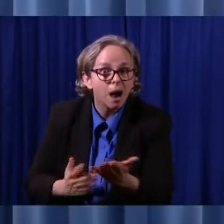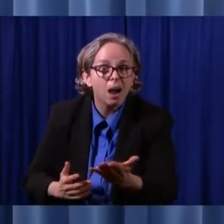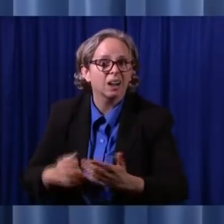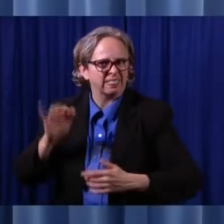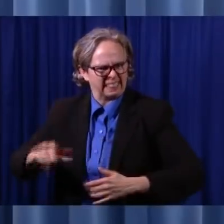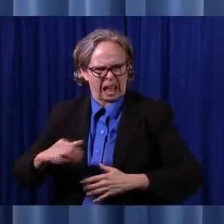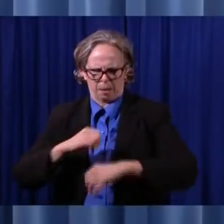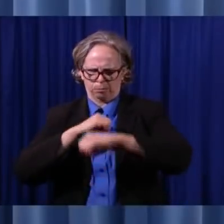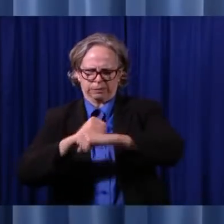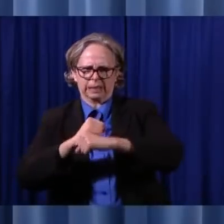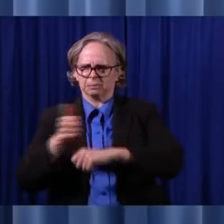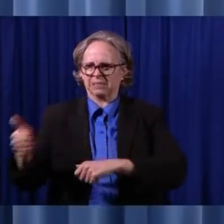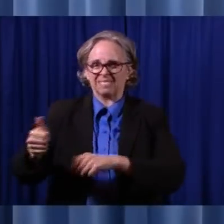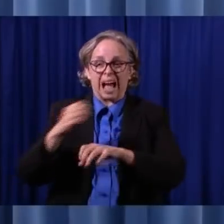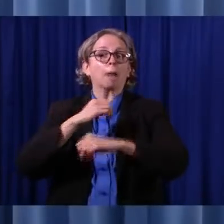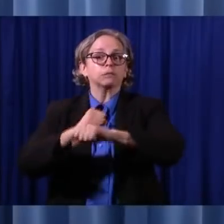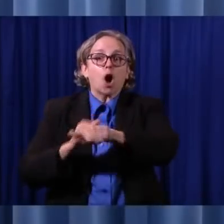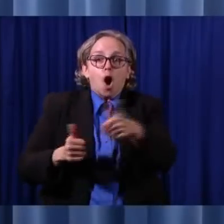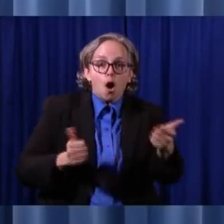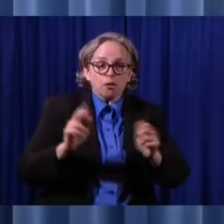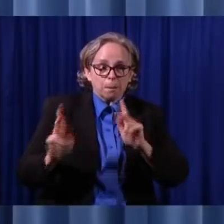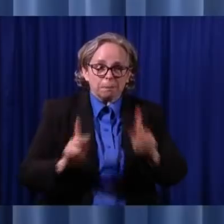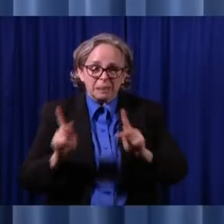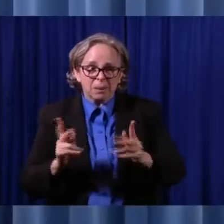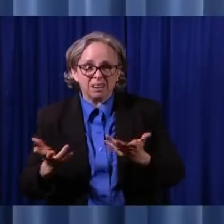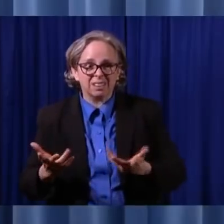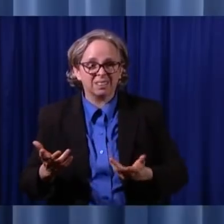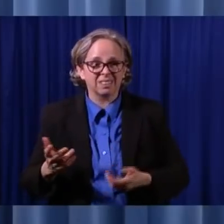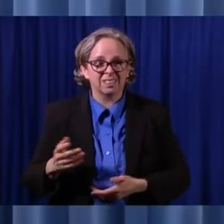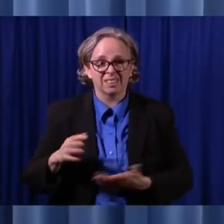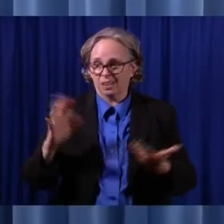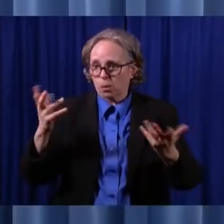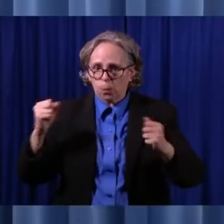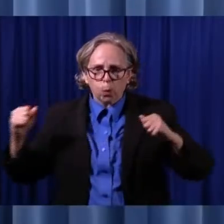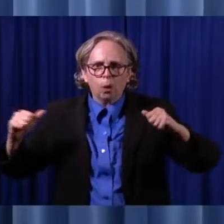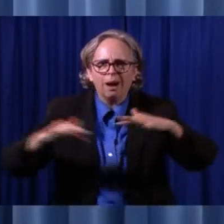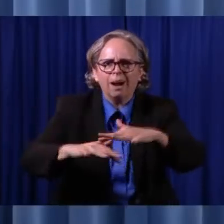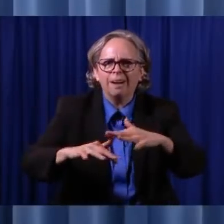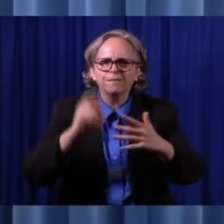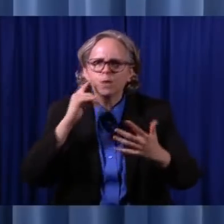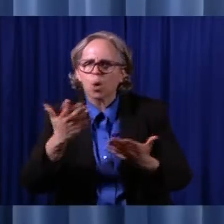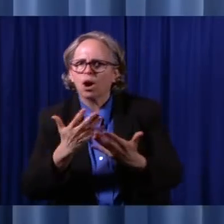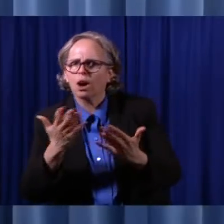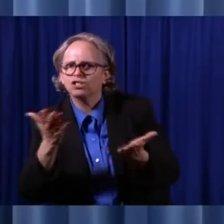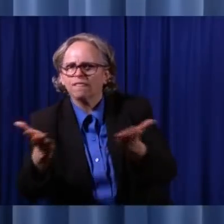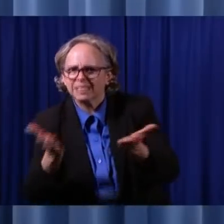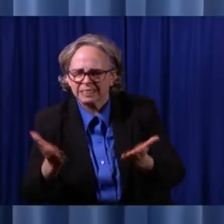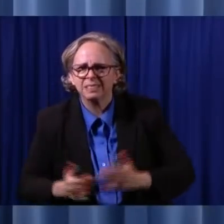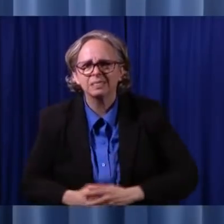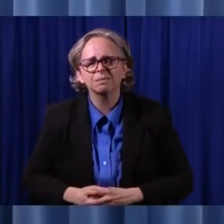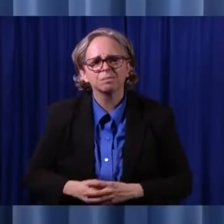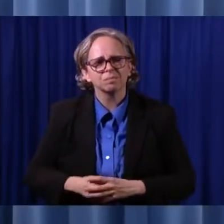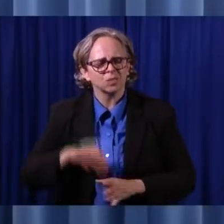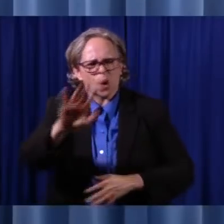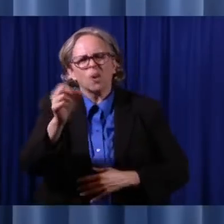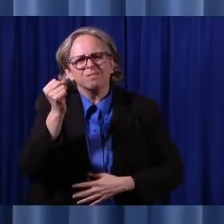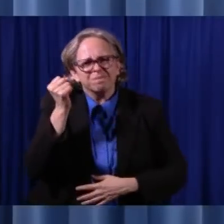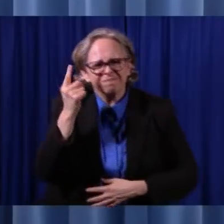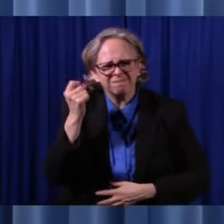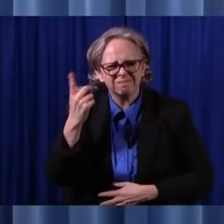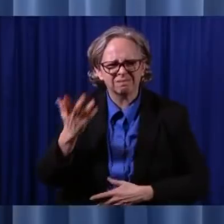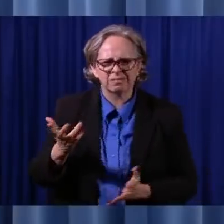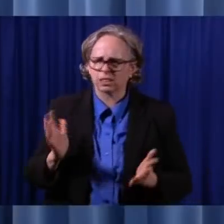also want to protect their family members and other people who are in the congregation. So these are just suggestions,